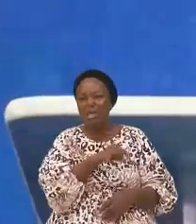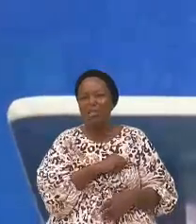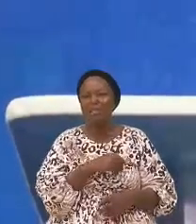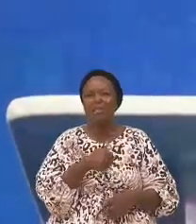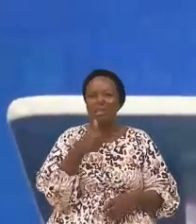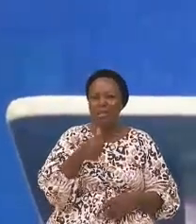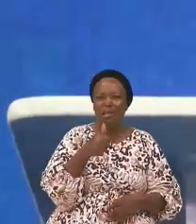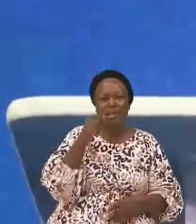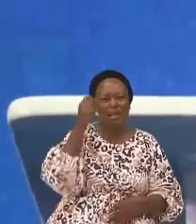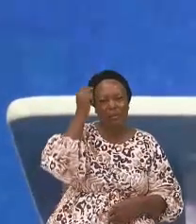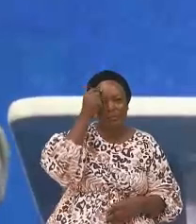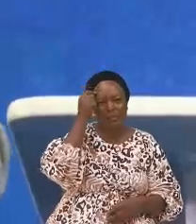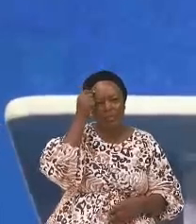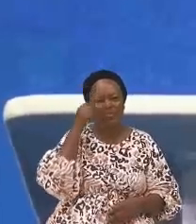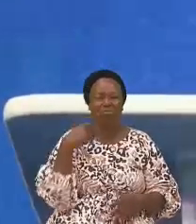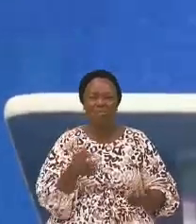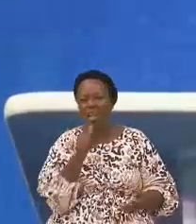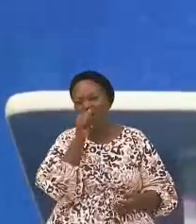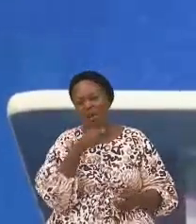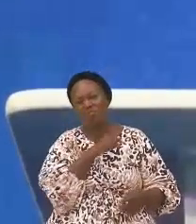all the, you know, guilty